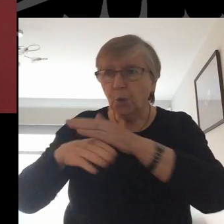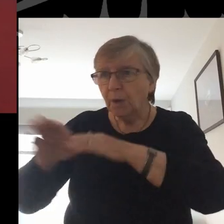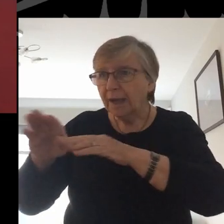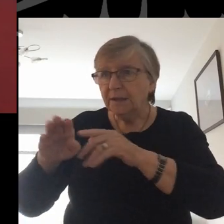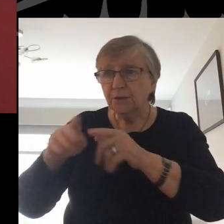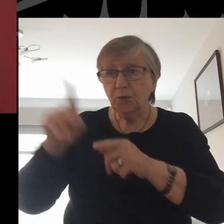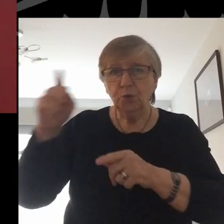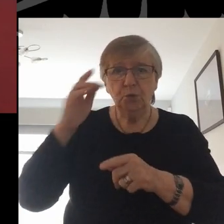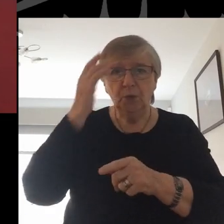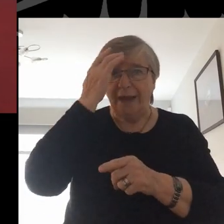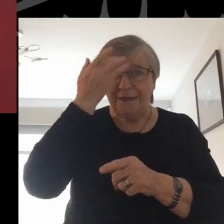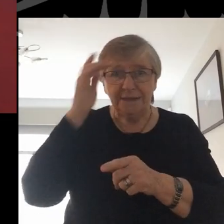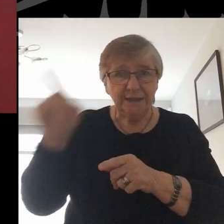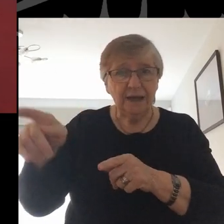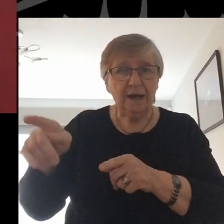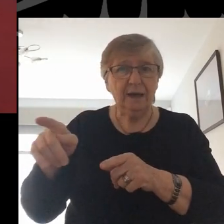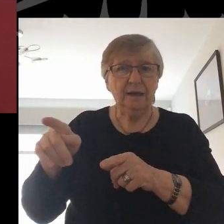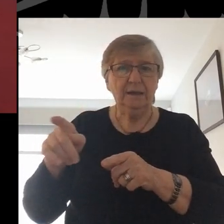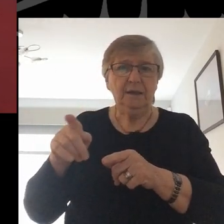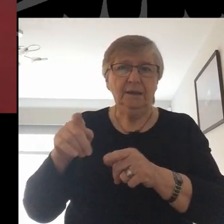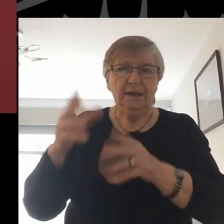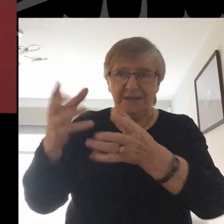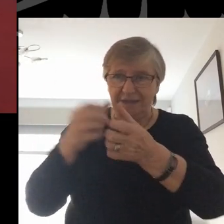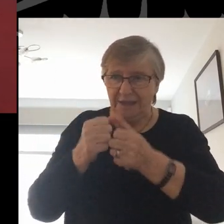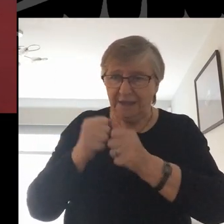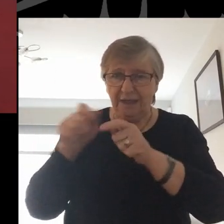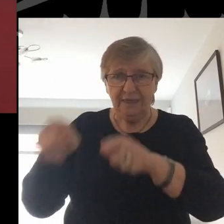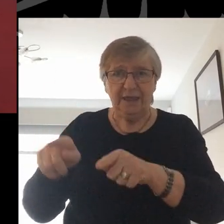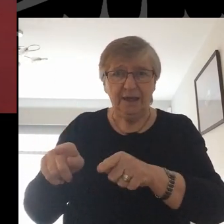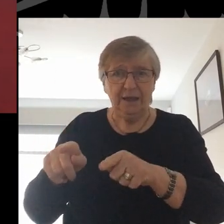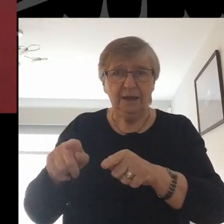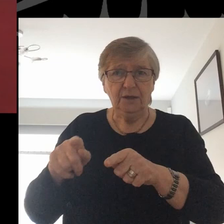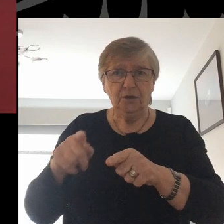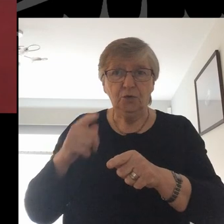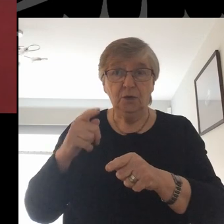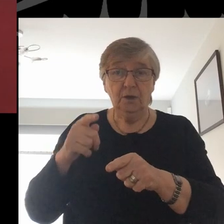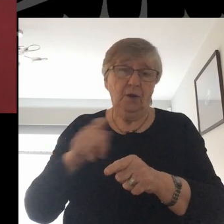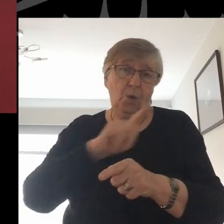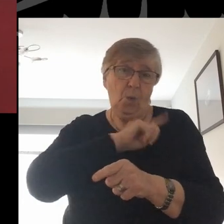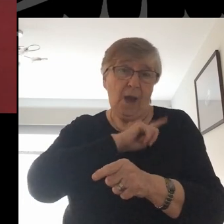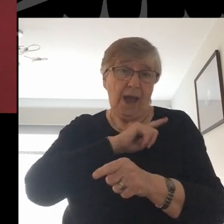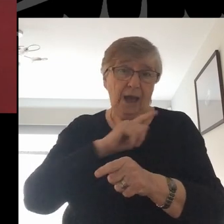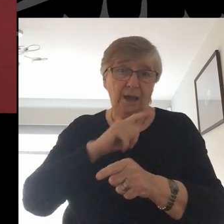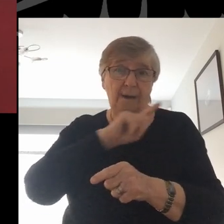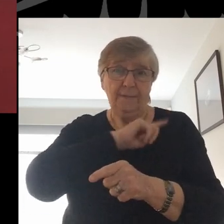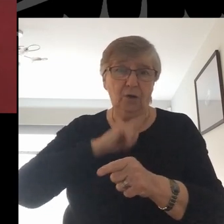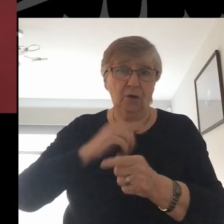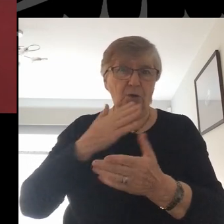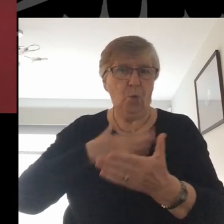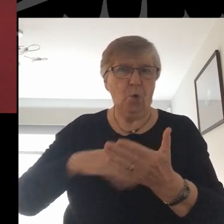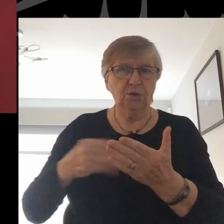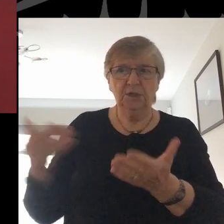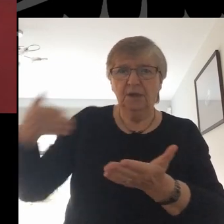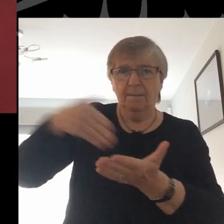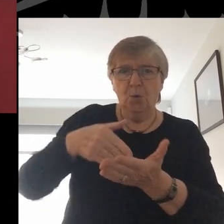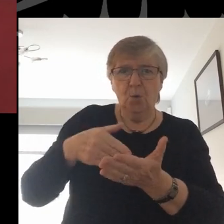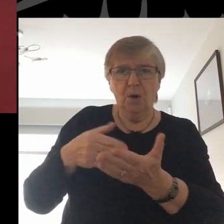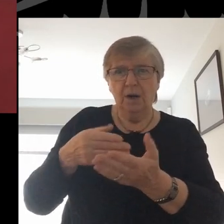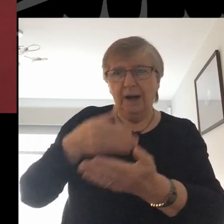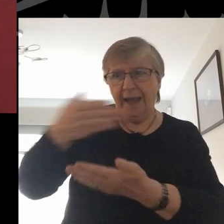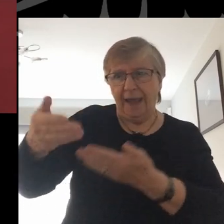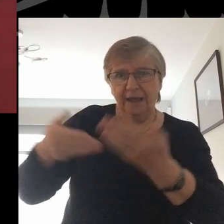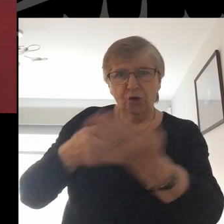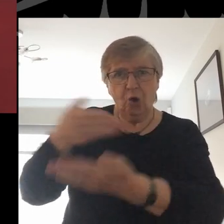Far East India Company and taking the missionaries, but so that they could build their economic empire, so they could